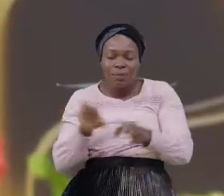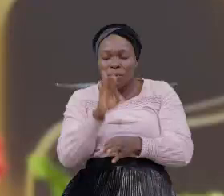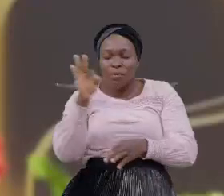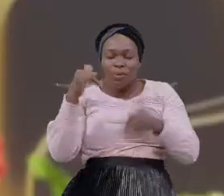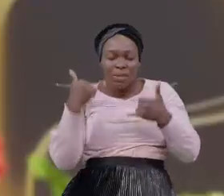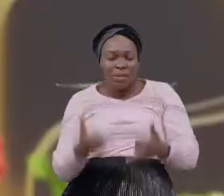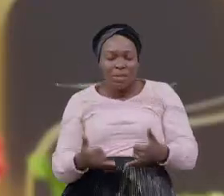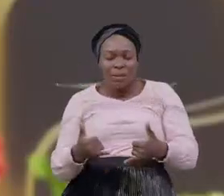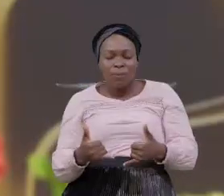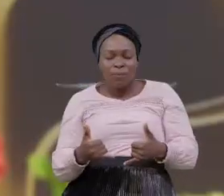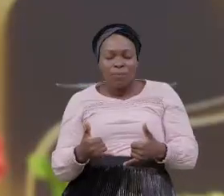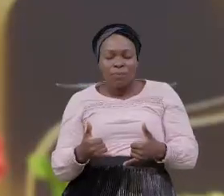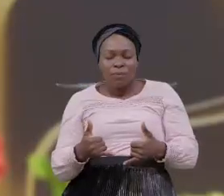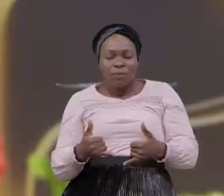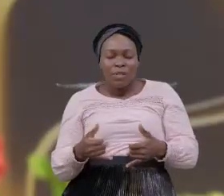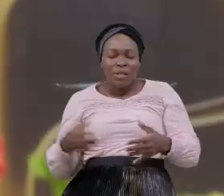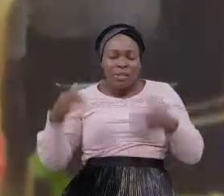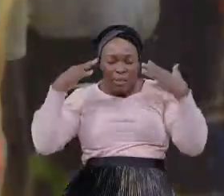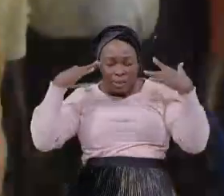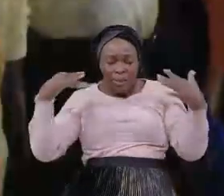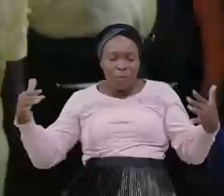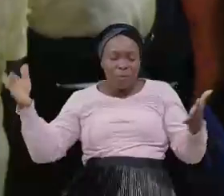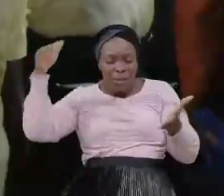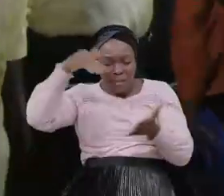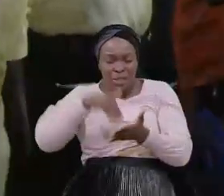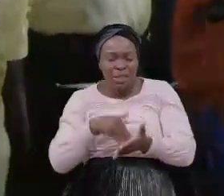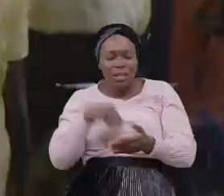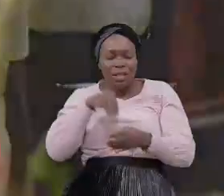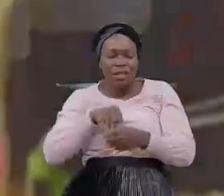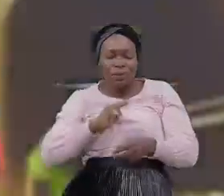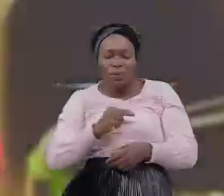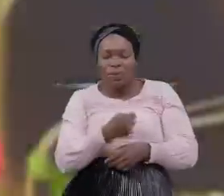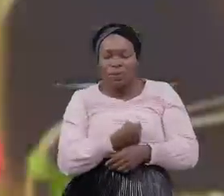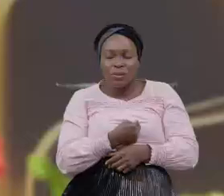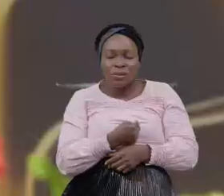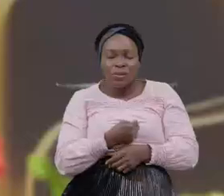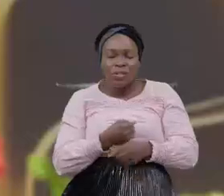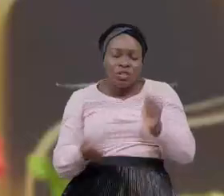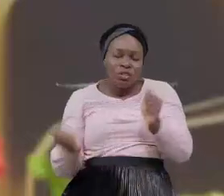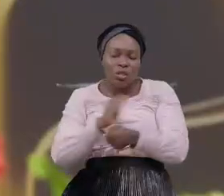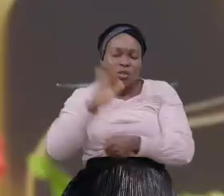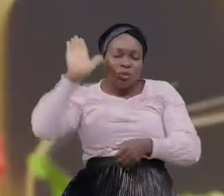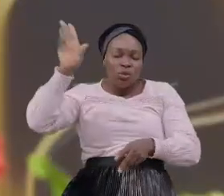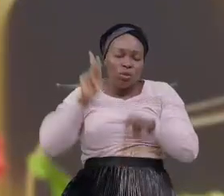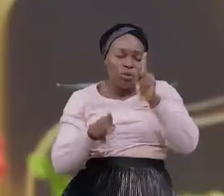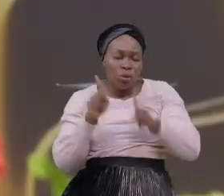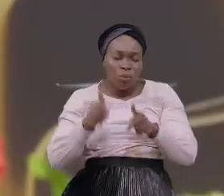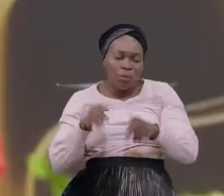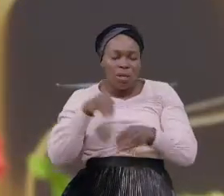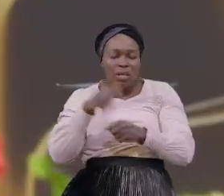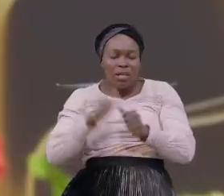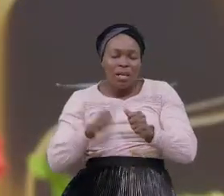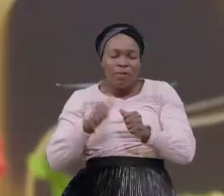camp, begin to move your people. Amen. In every good direction. Amen. And